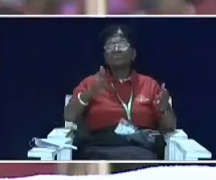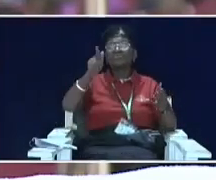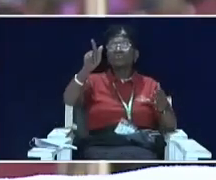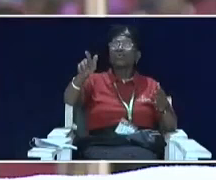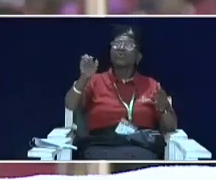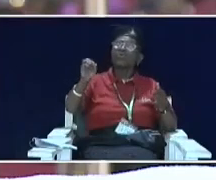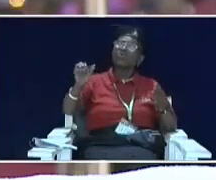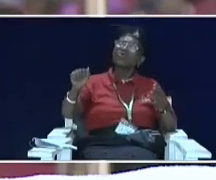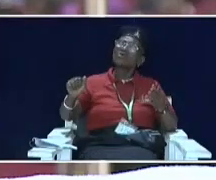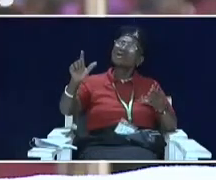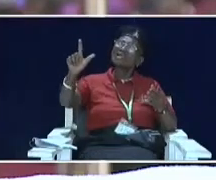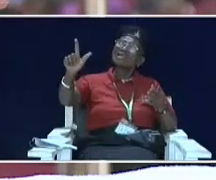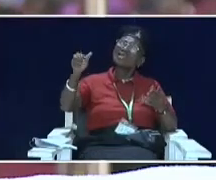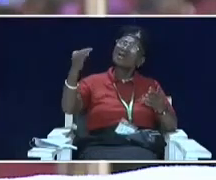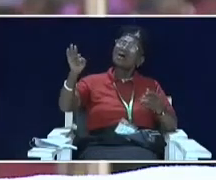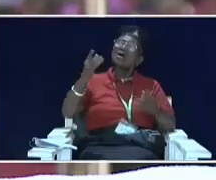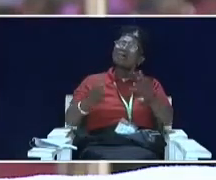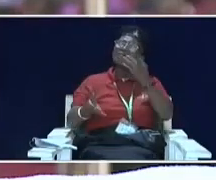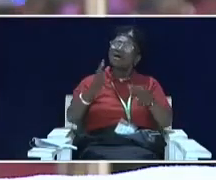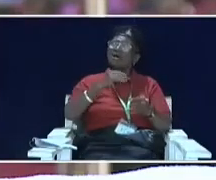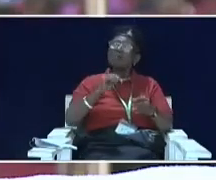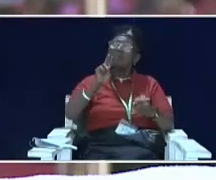his lips.